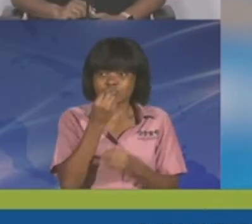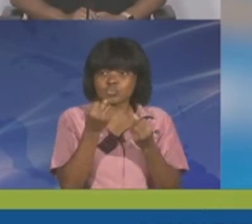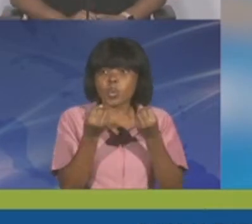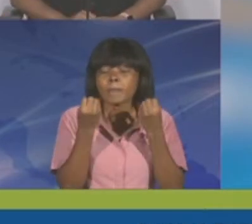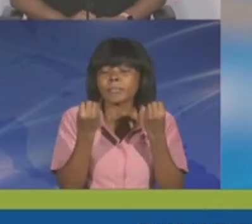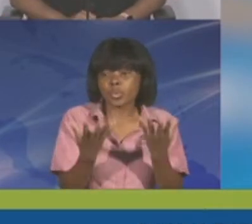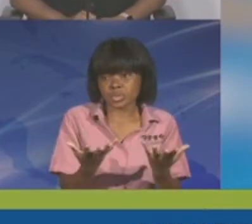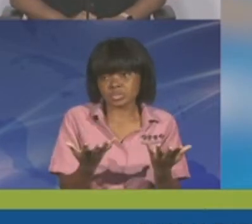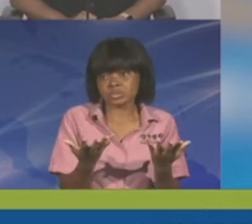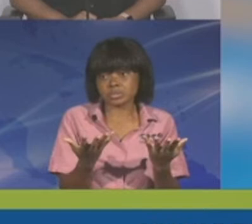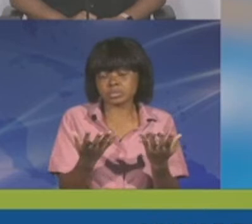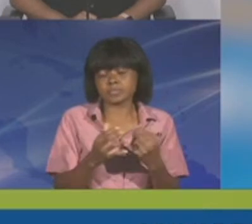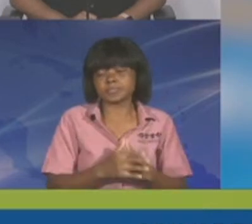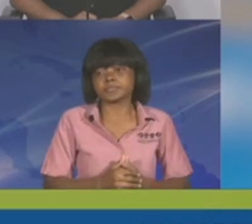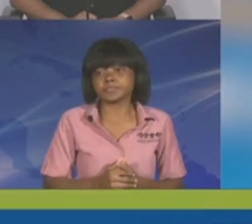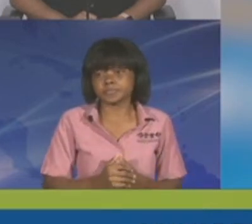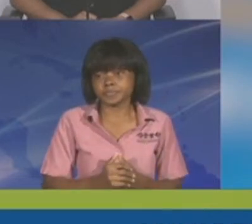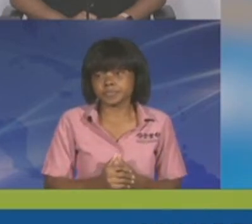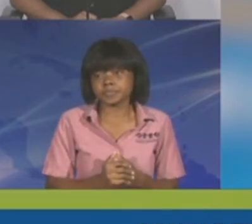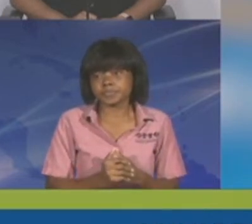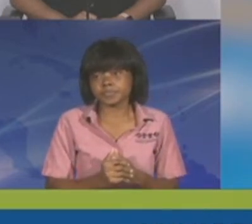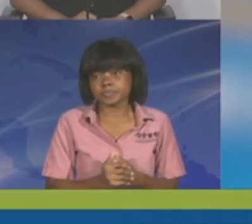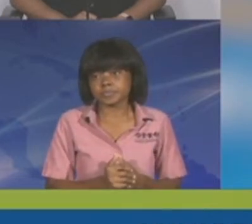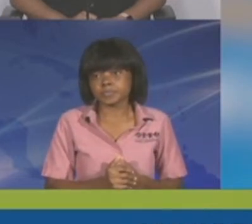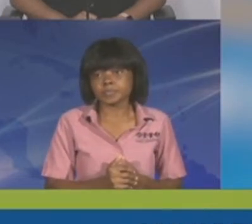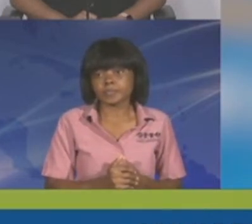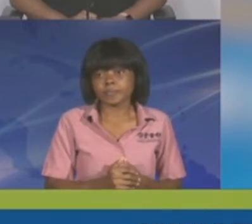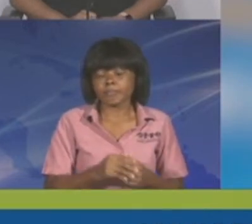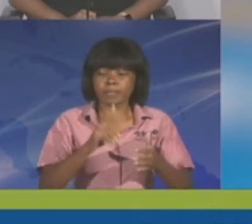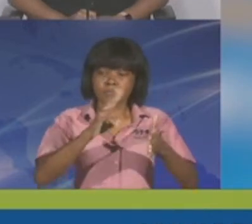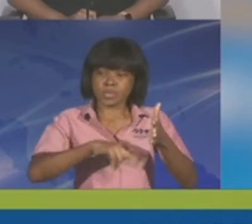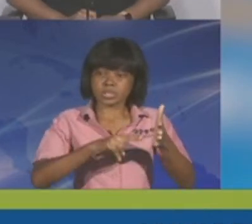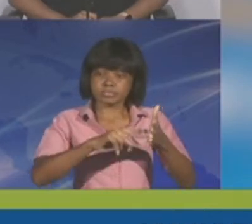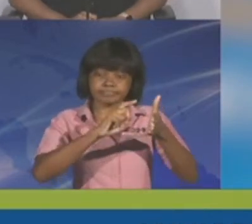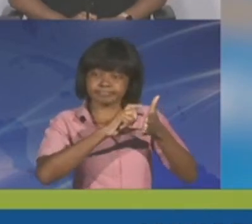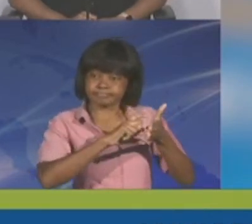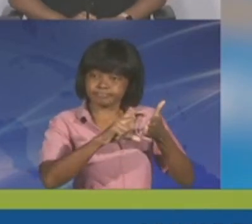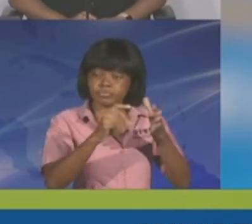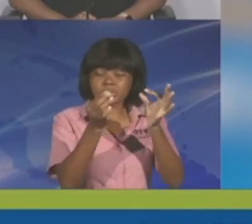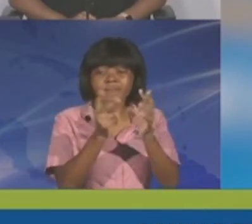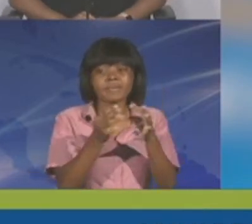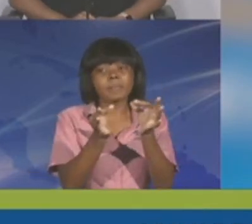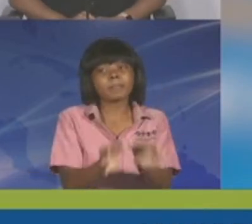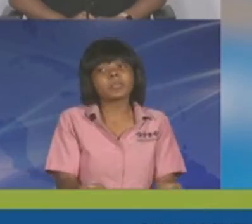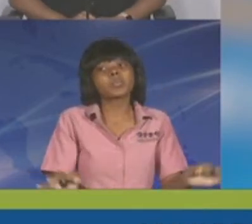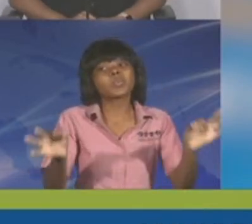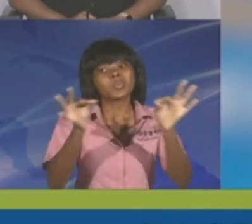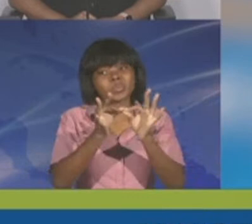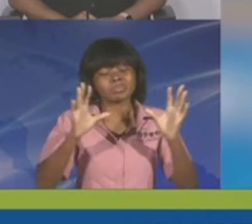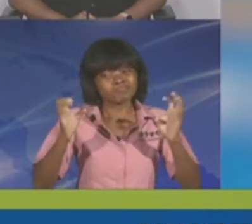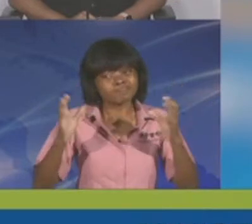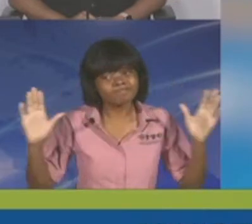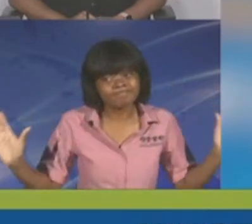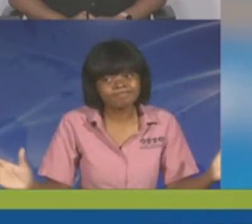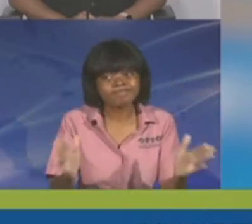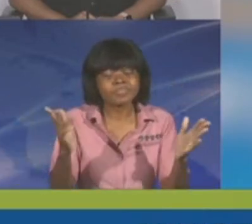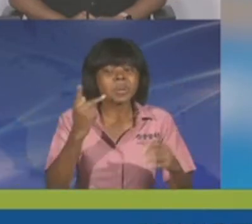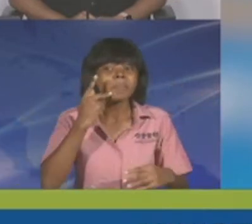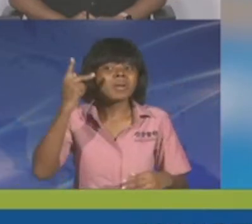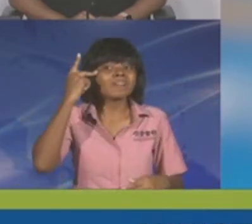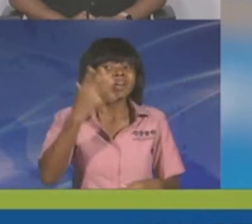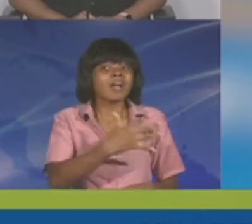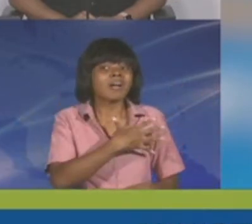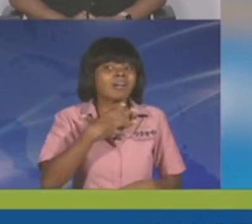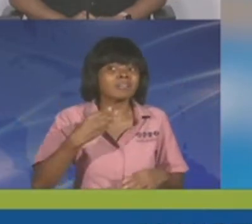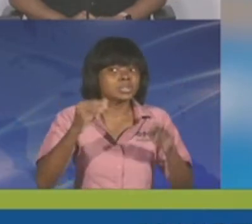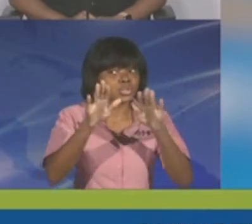that you are consuming. So reading your labels is something that we can start doing today, and we want to encourage not just parents but children as well.